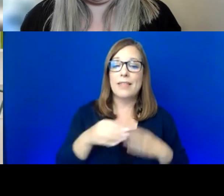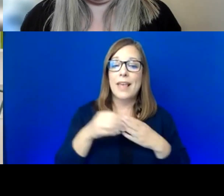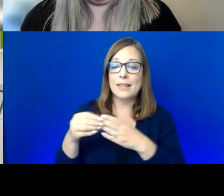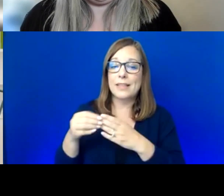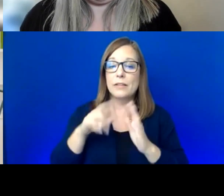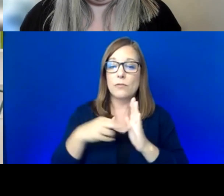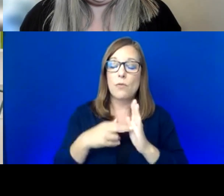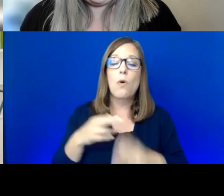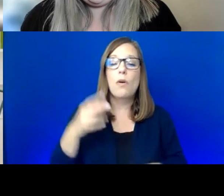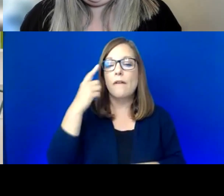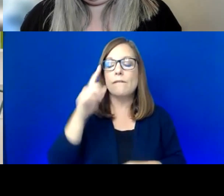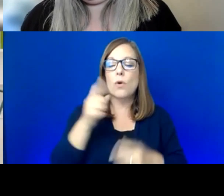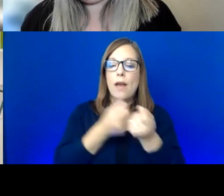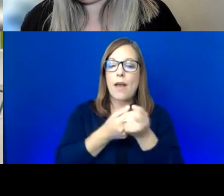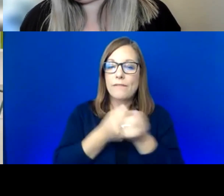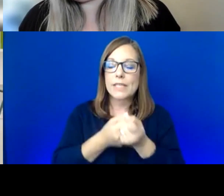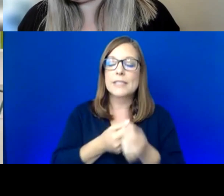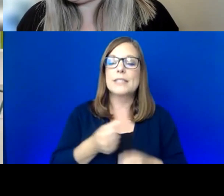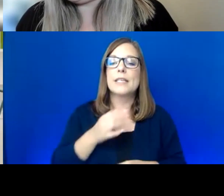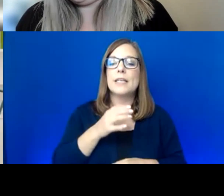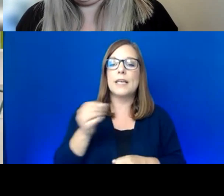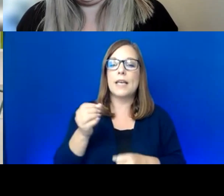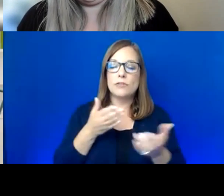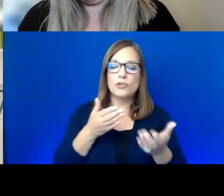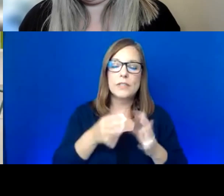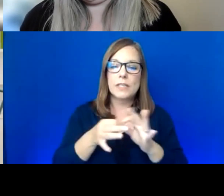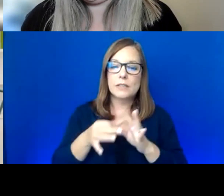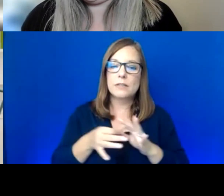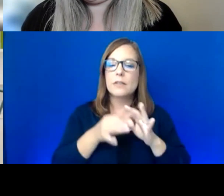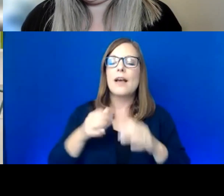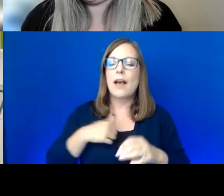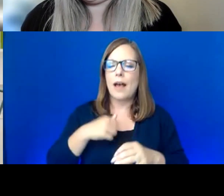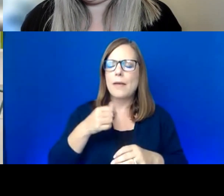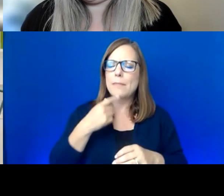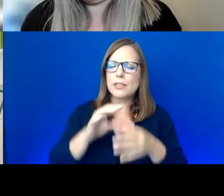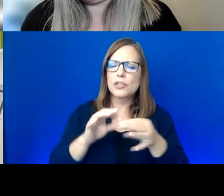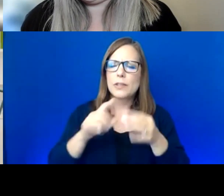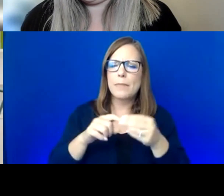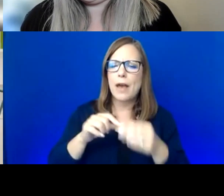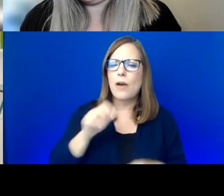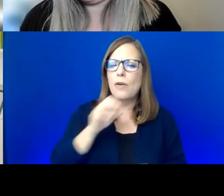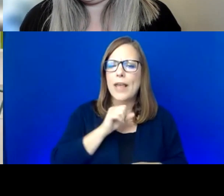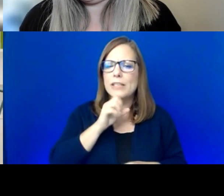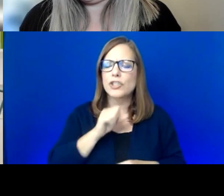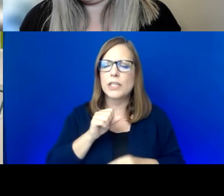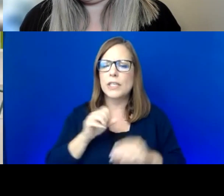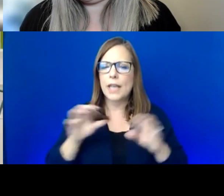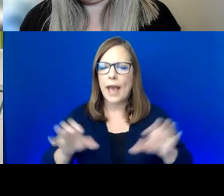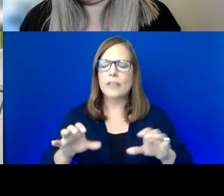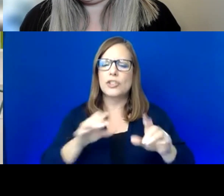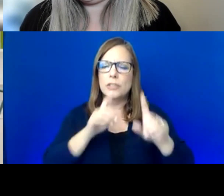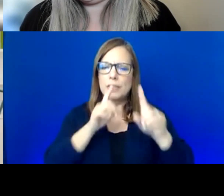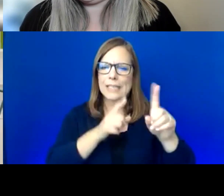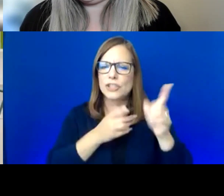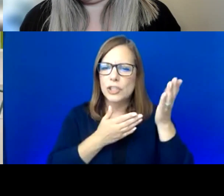advocacy and service coordination coalition. I mentioned the Aging Action Initiative and the Aging and Disability Action